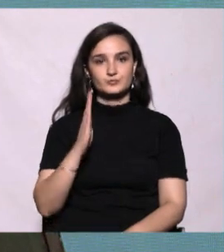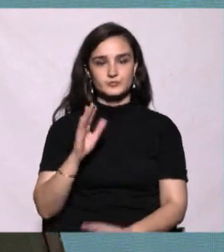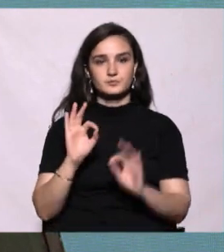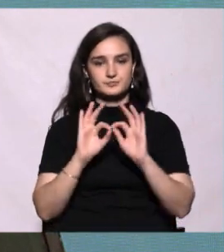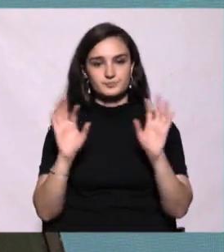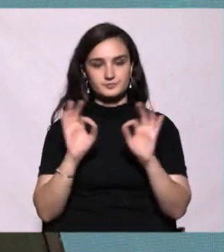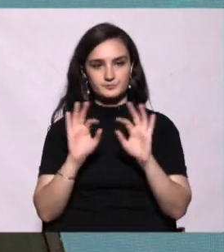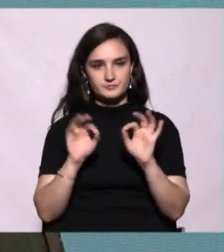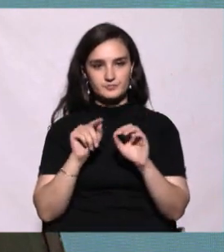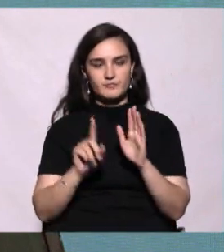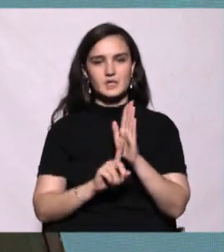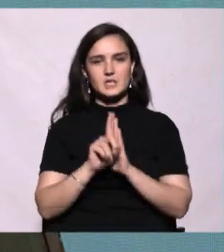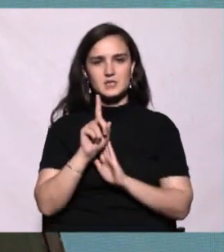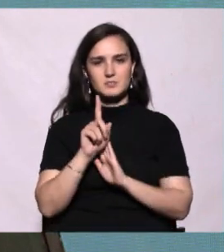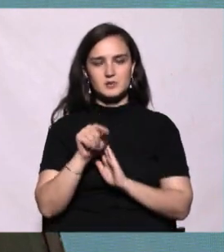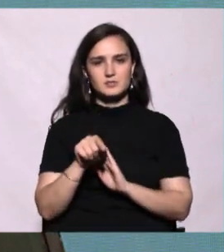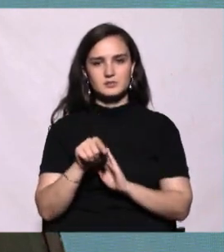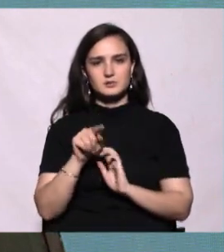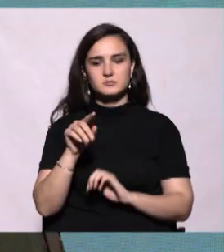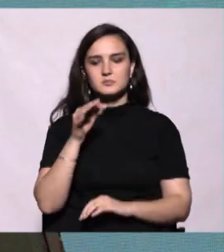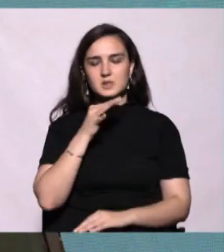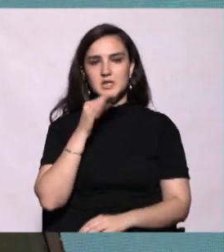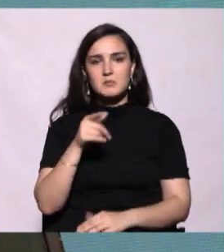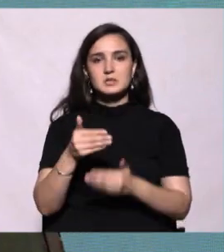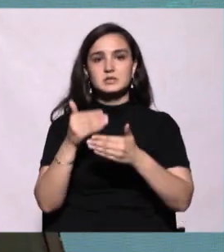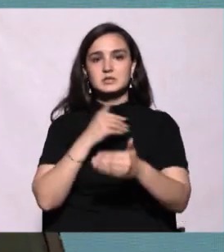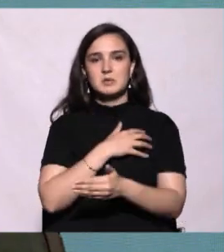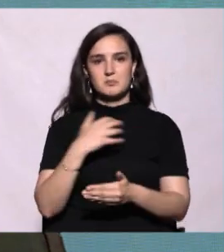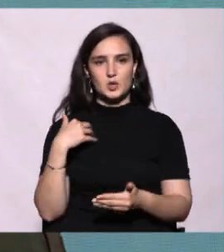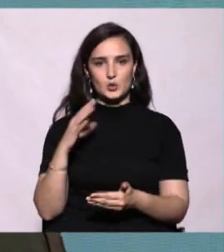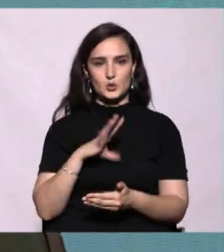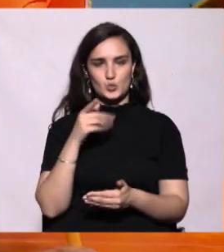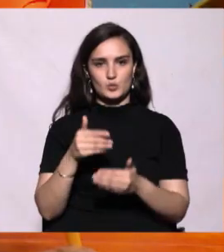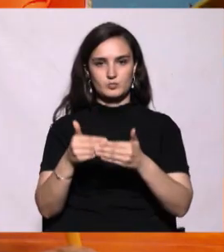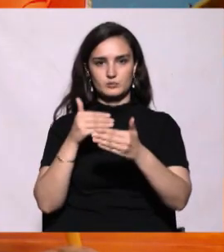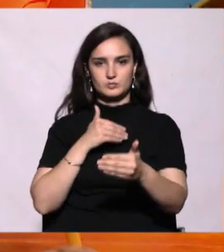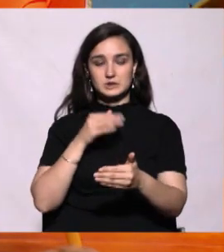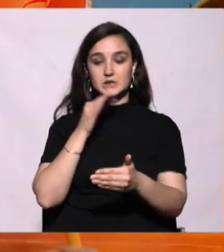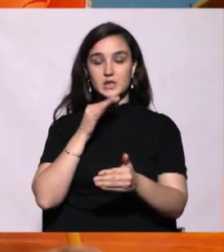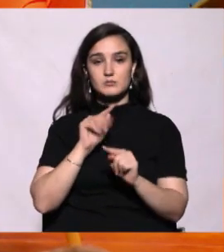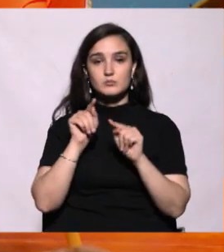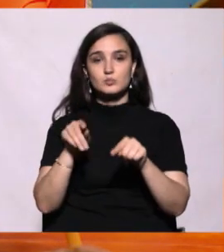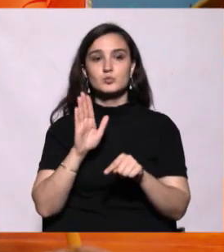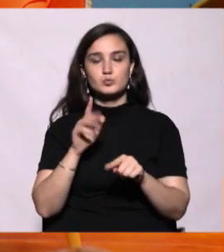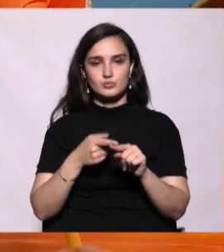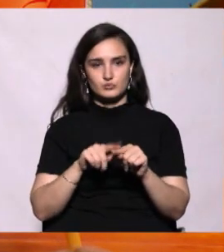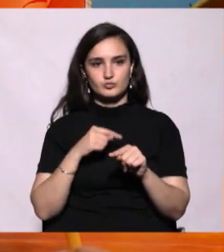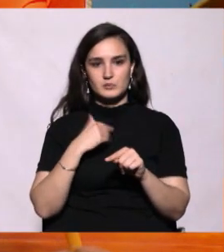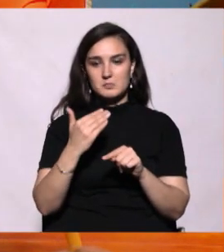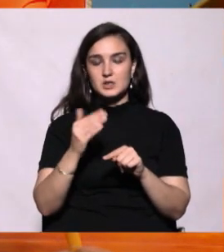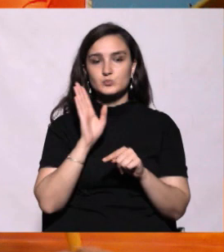discussing begins before he was even king. So he didn't even know he was king. We learn that his